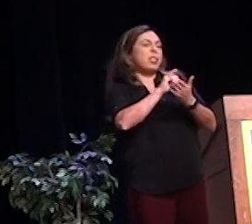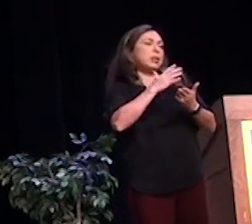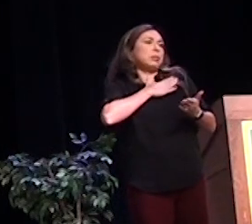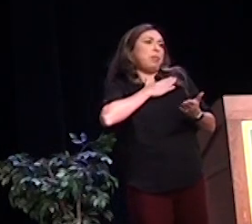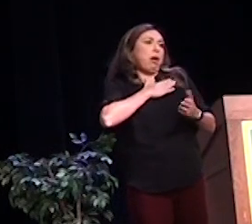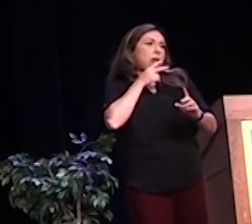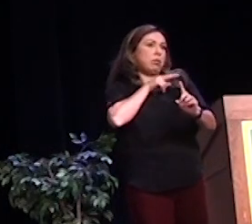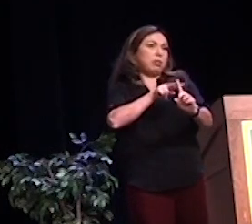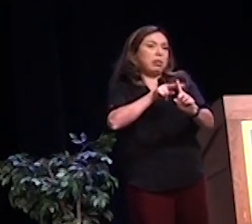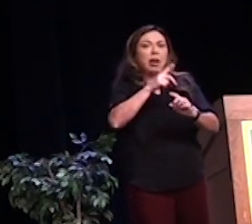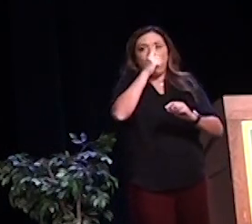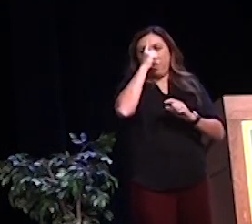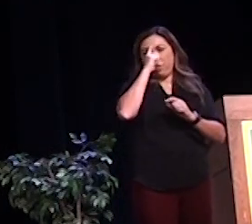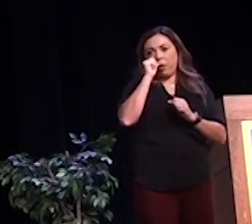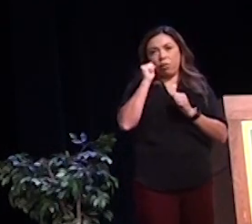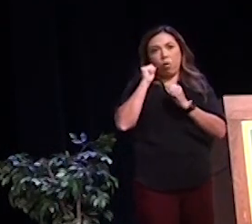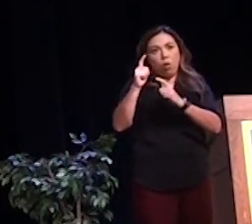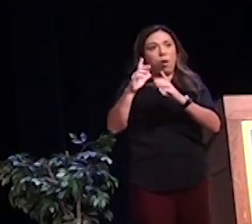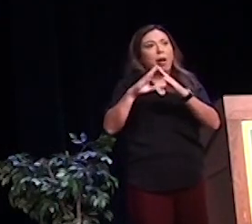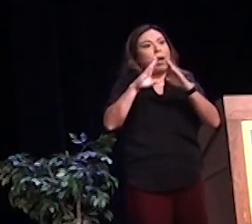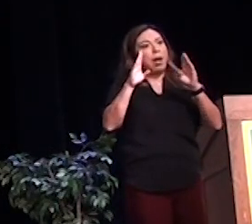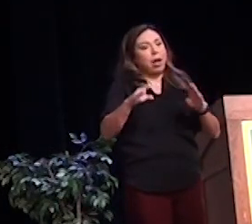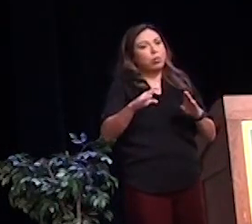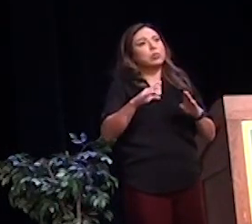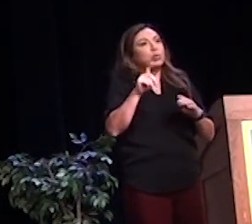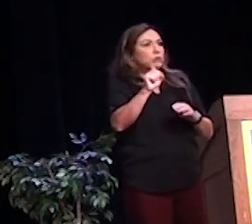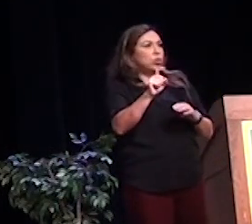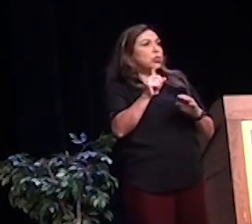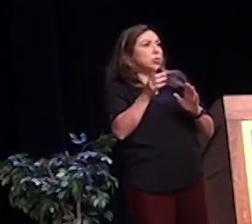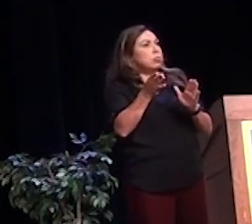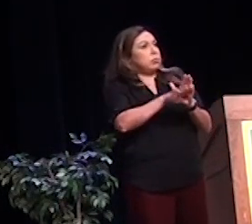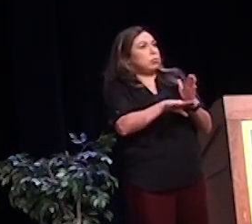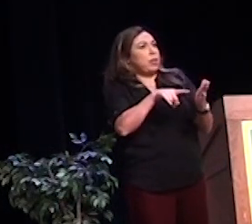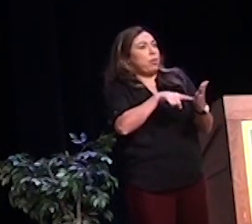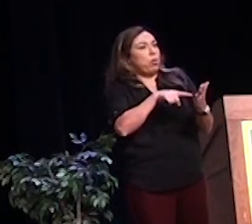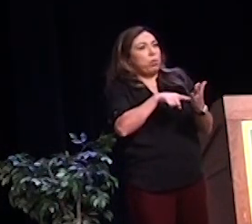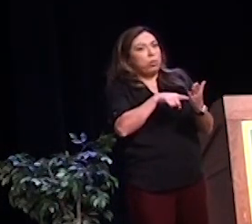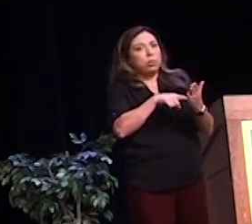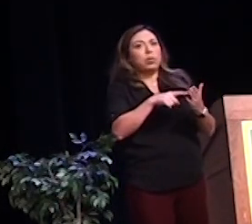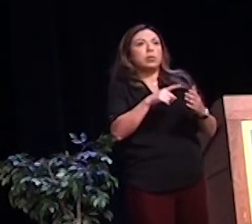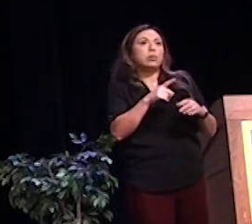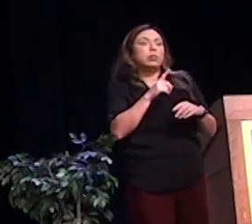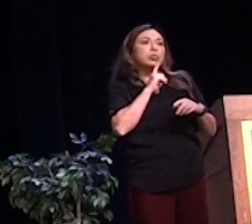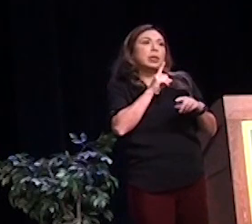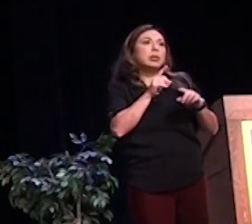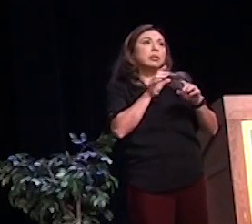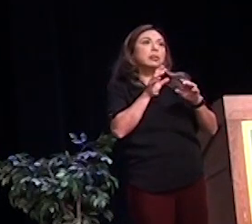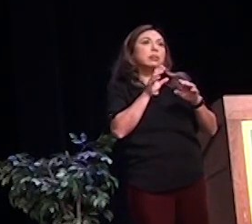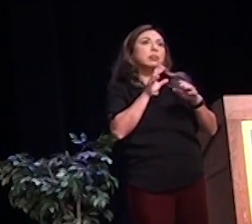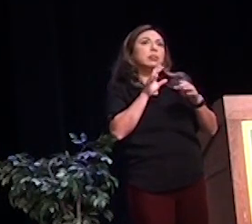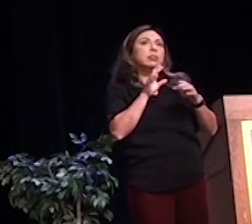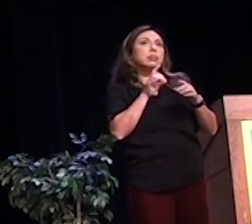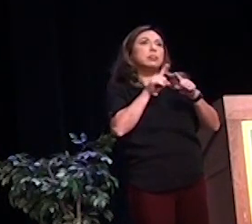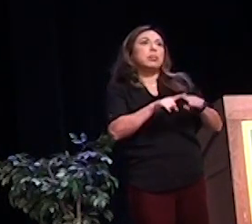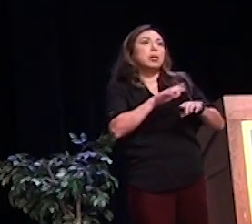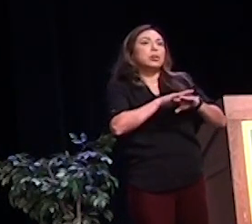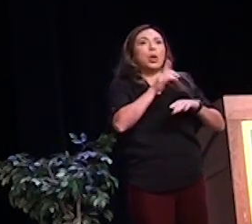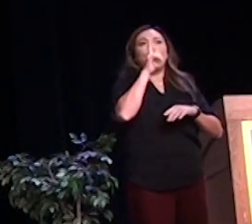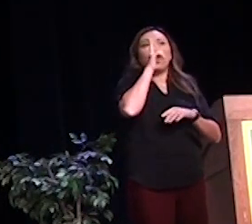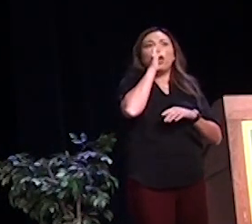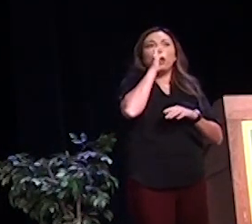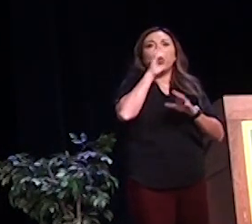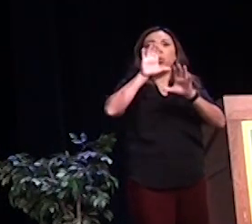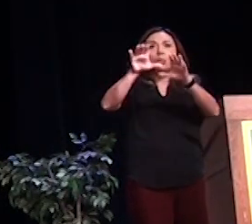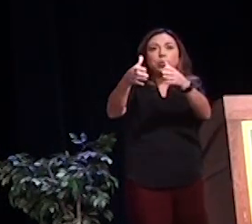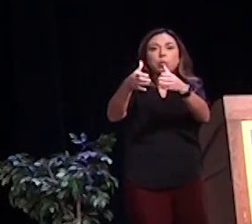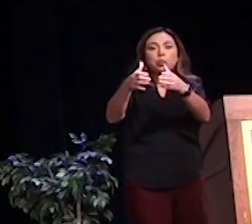think all housing depends. It's just relative to who would